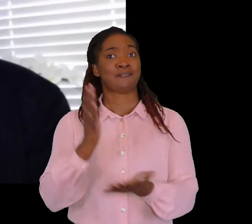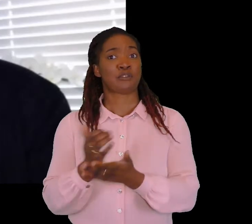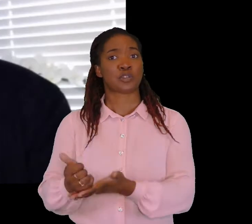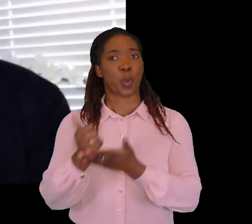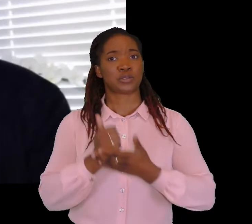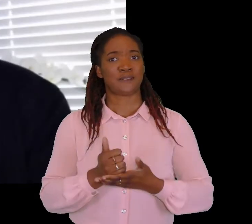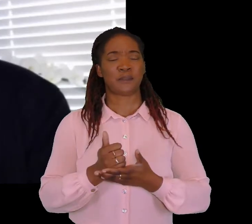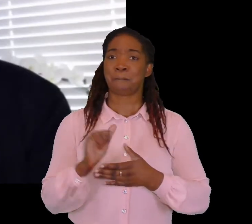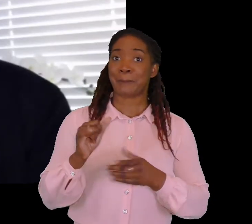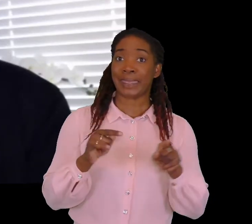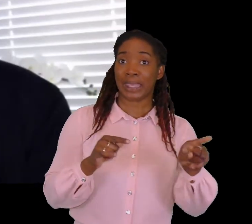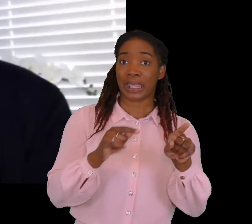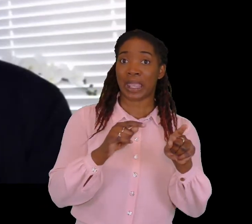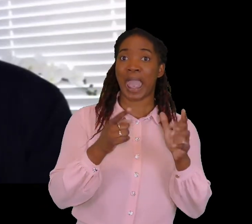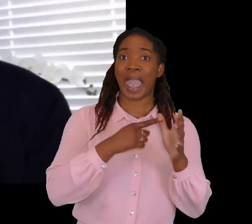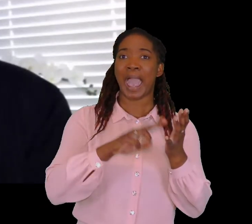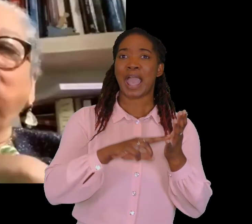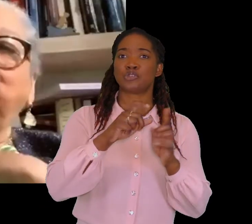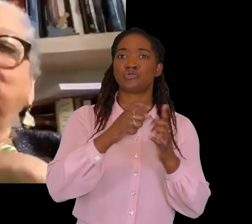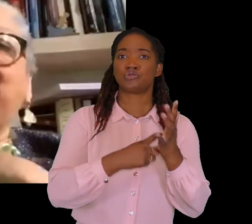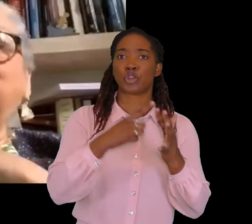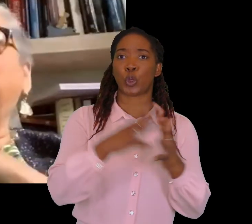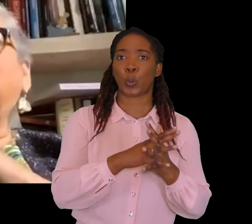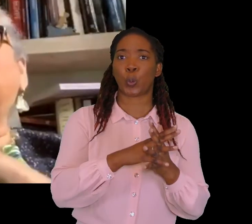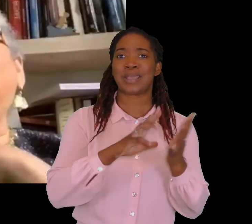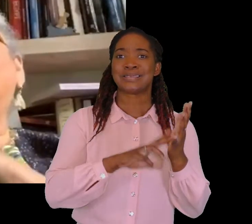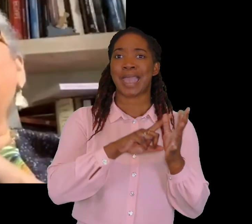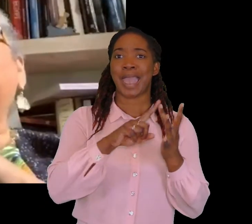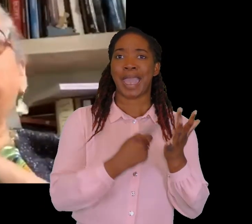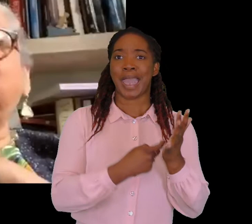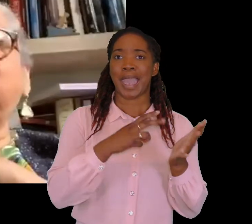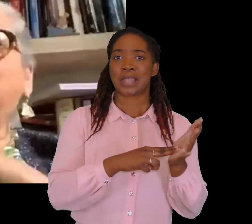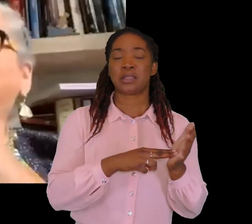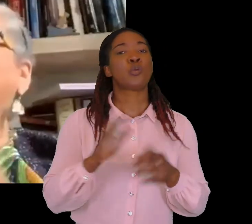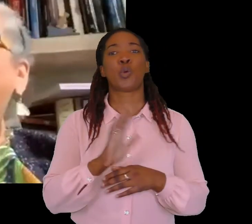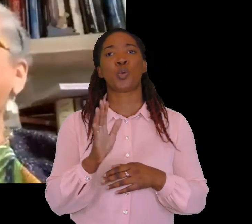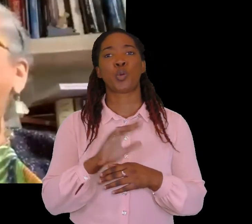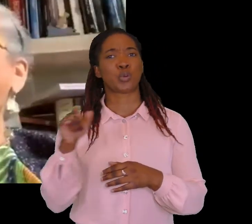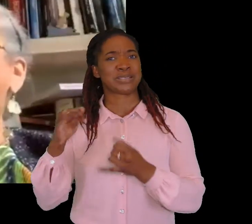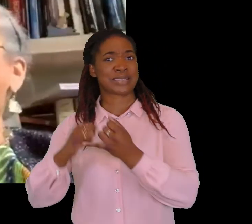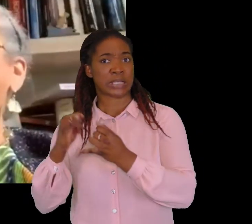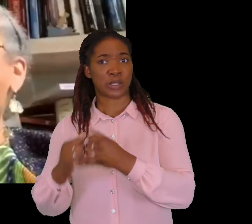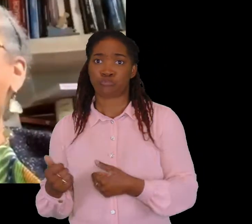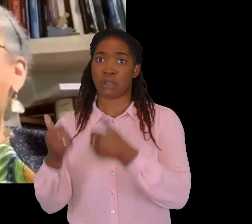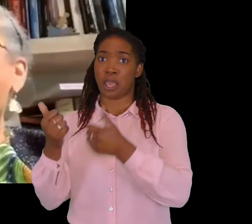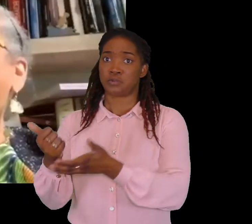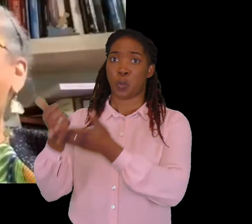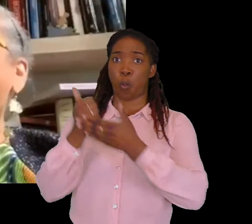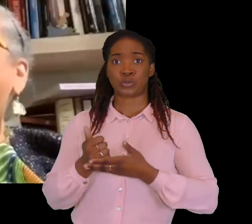brother. Andrew Nairn. No, Sandy was fantastic in terms of those initiatives.